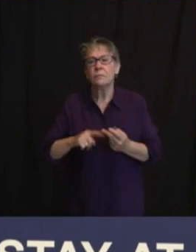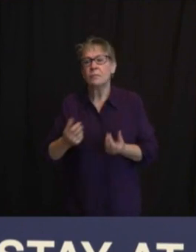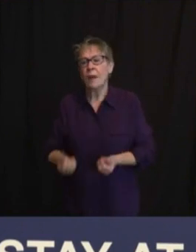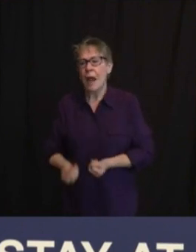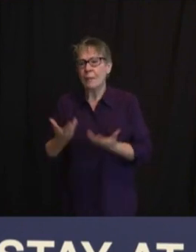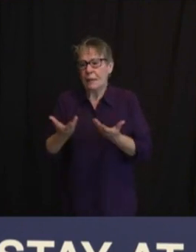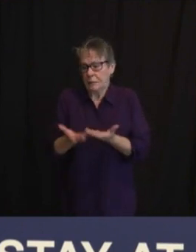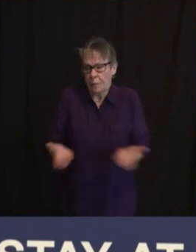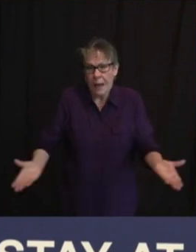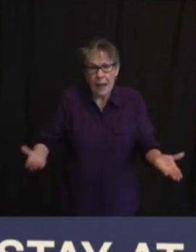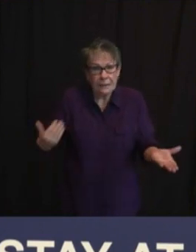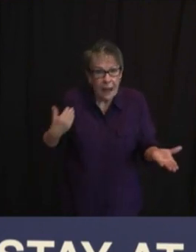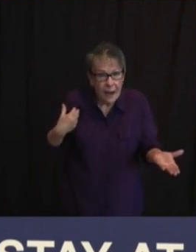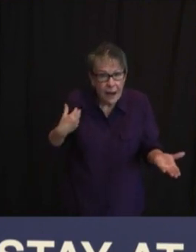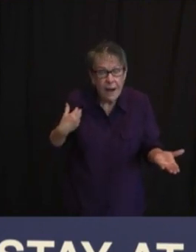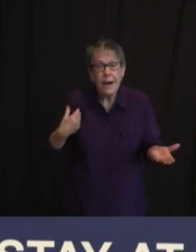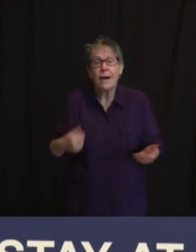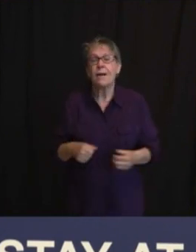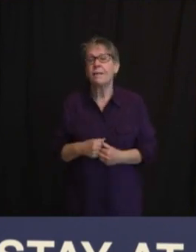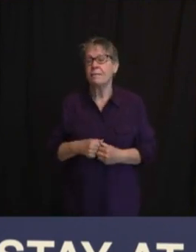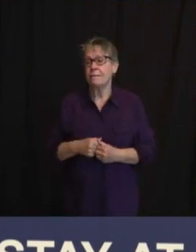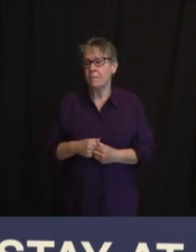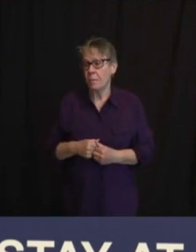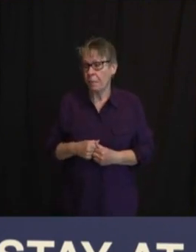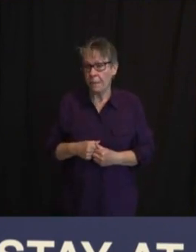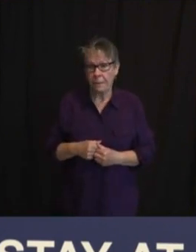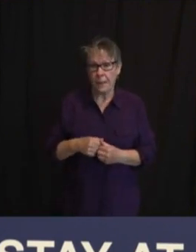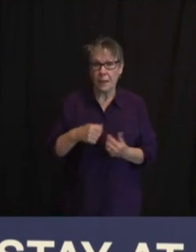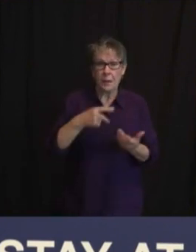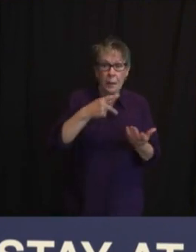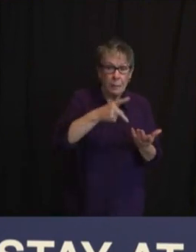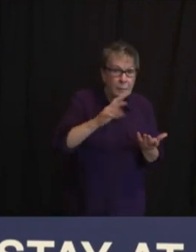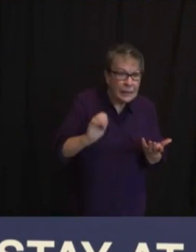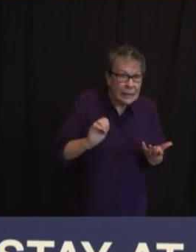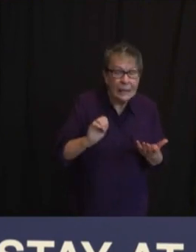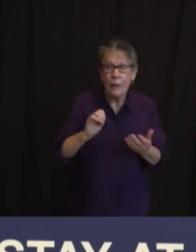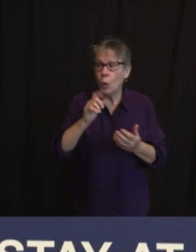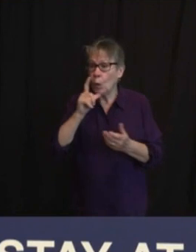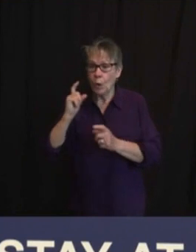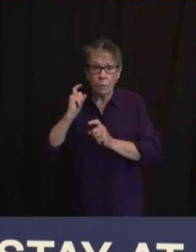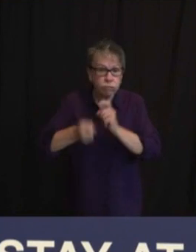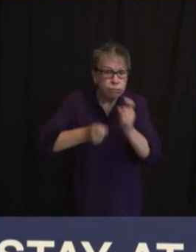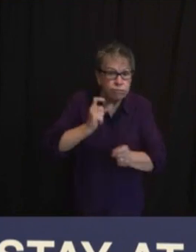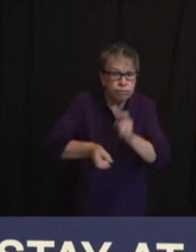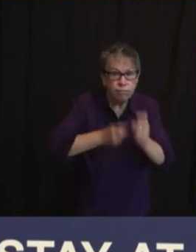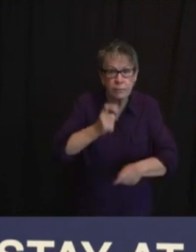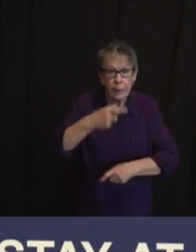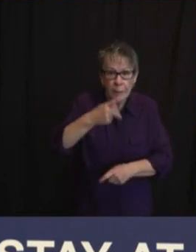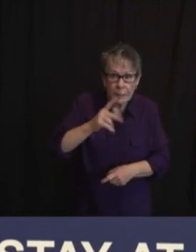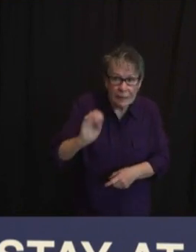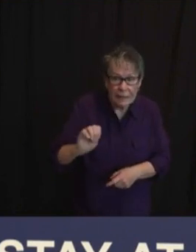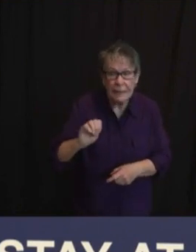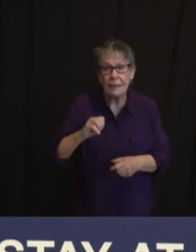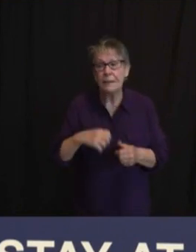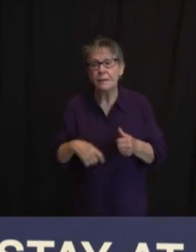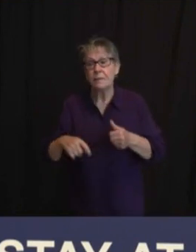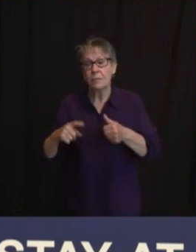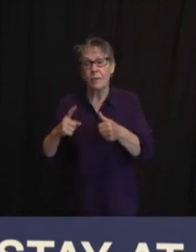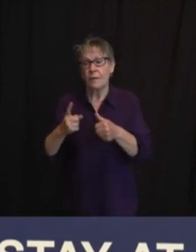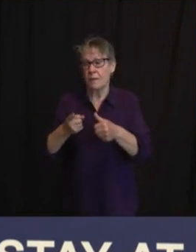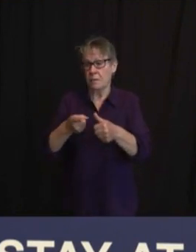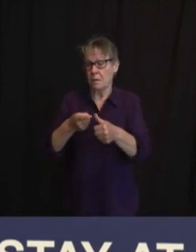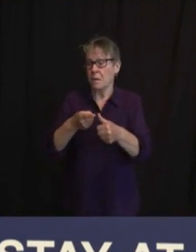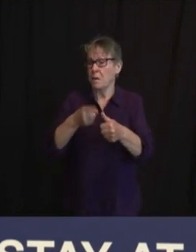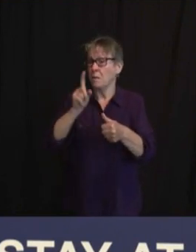distribution system was originally set up for hospitals, but on April 6th, based on reports we were getting, long-term care